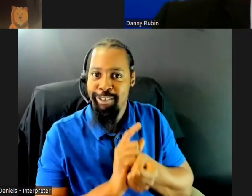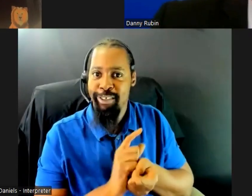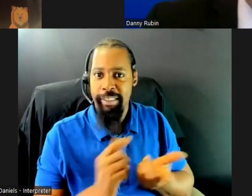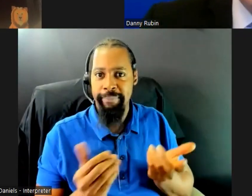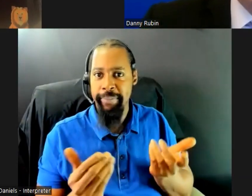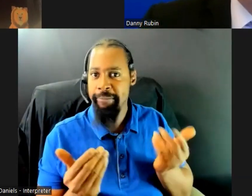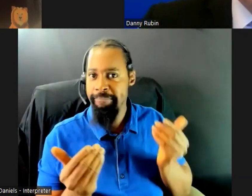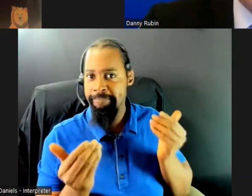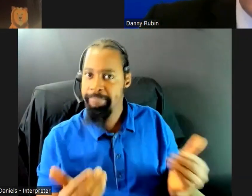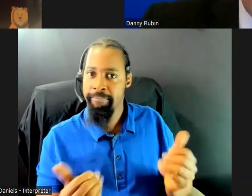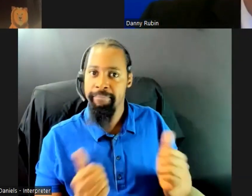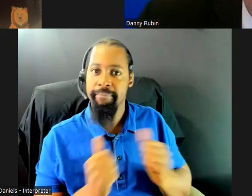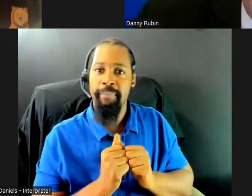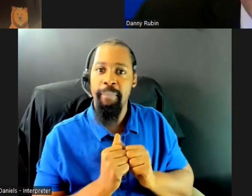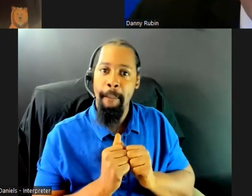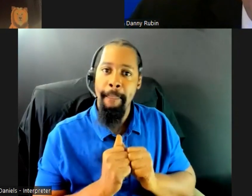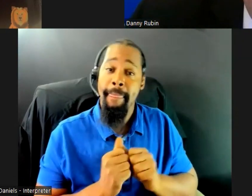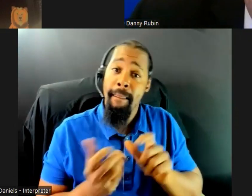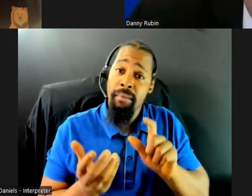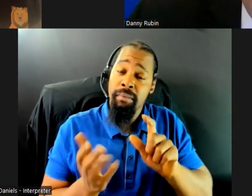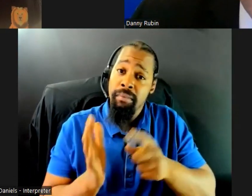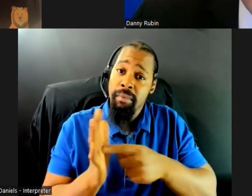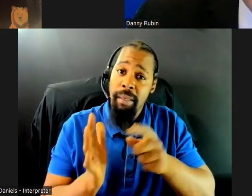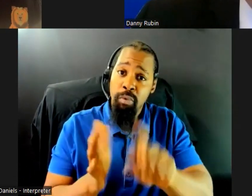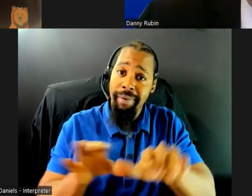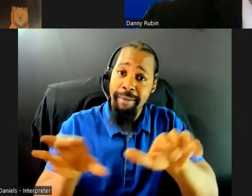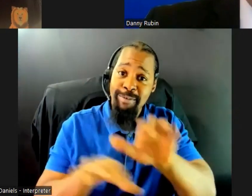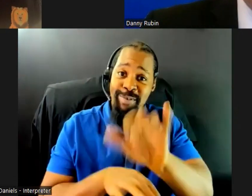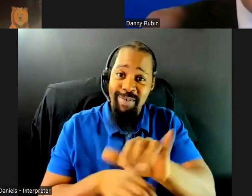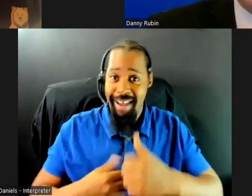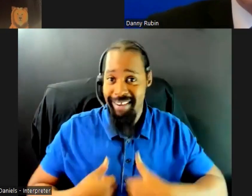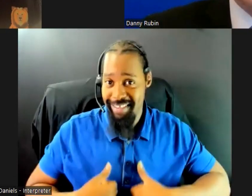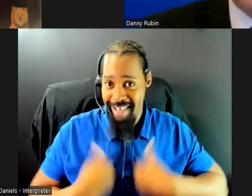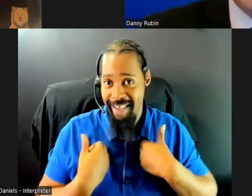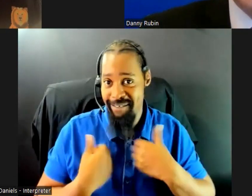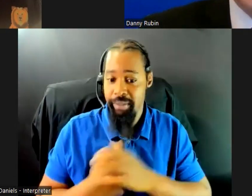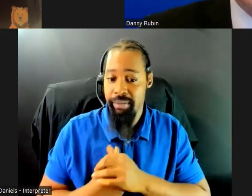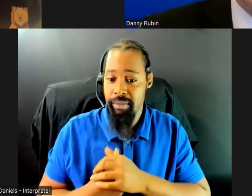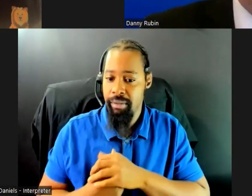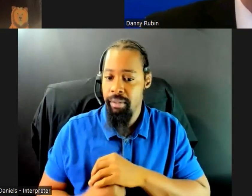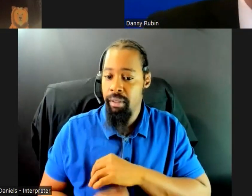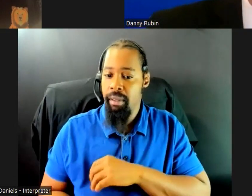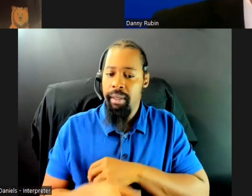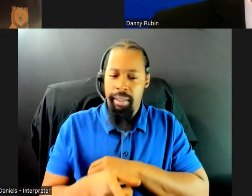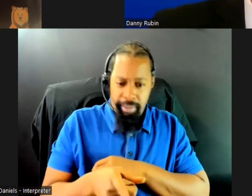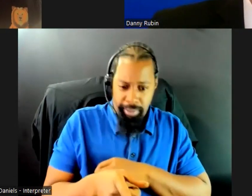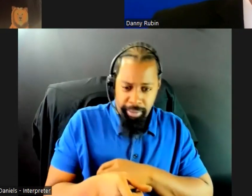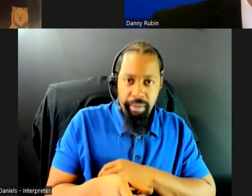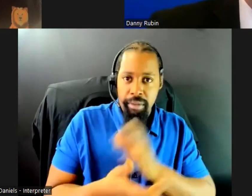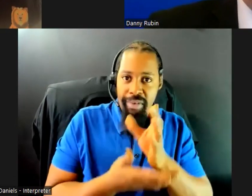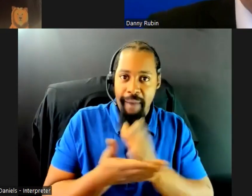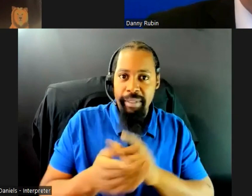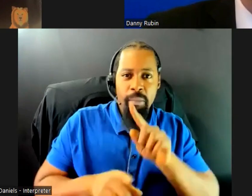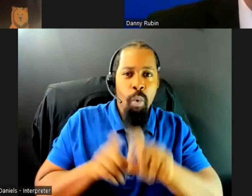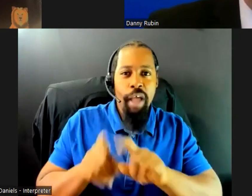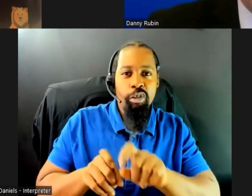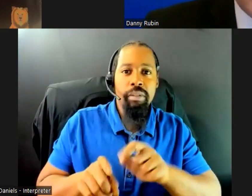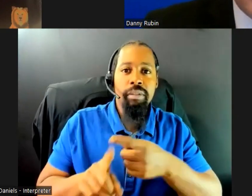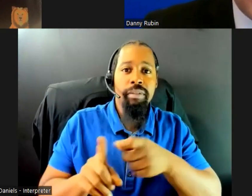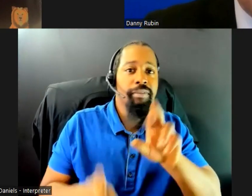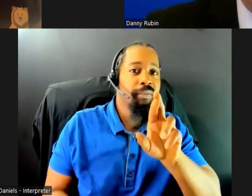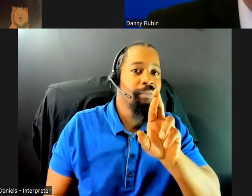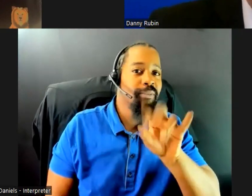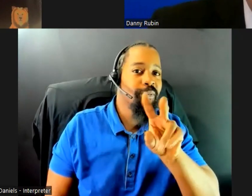questions from Nyack, New York, Riverview High School. Thank you. I'm going to combine these questions. Students want to know, what are